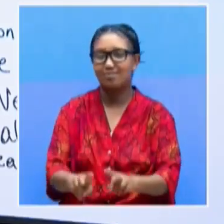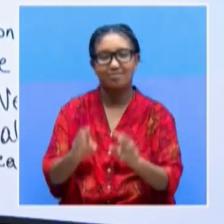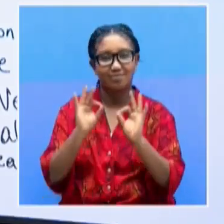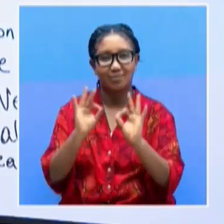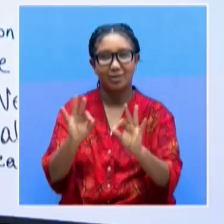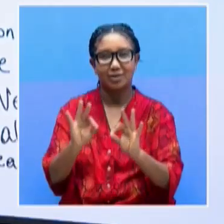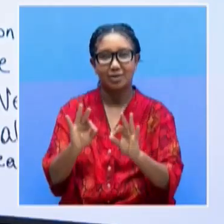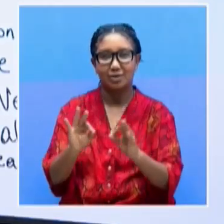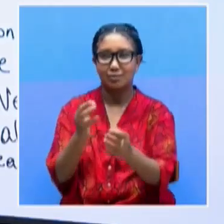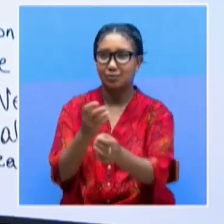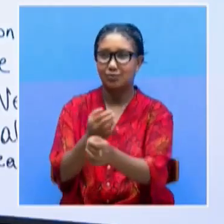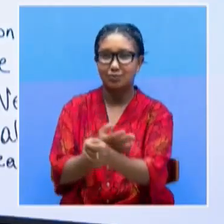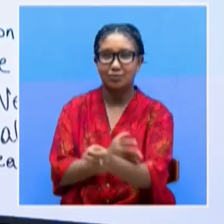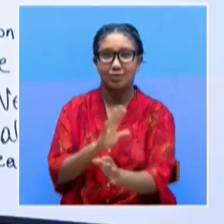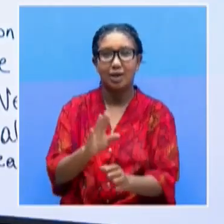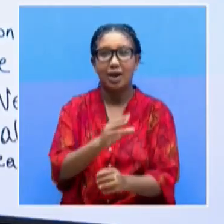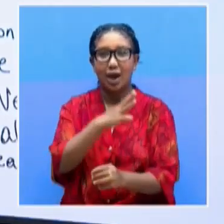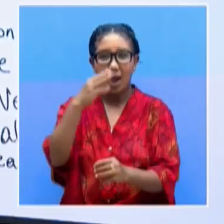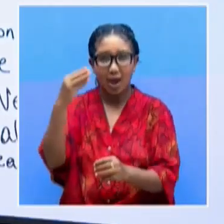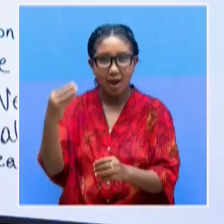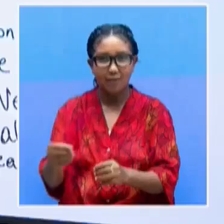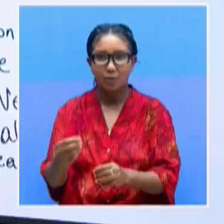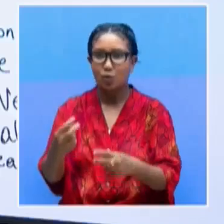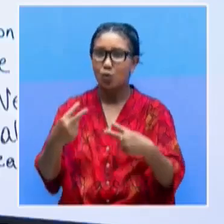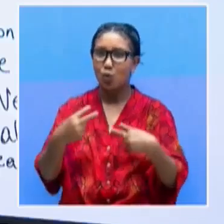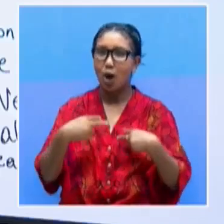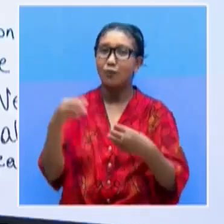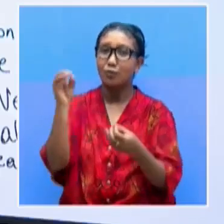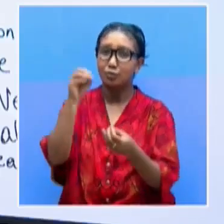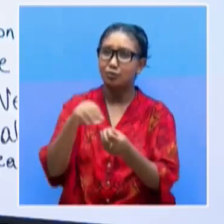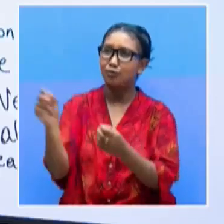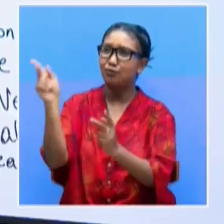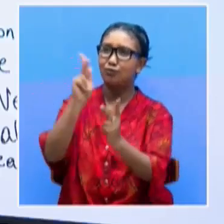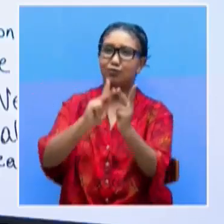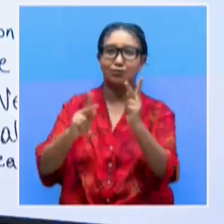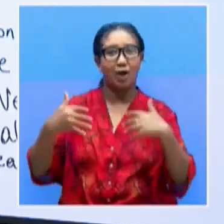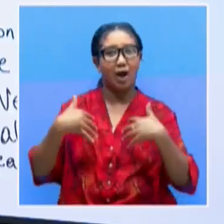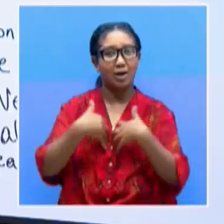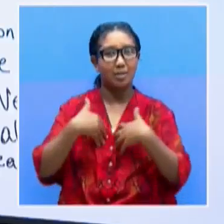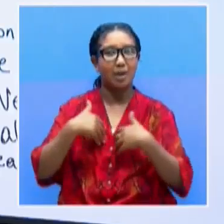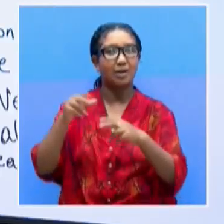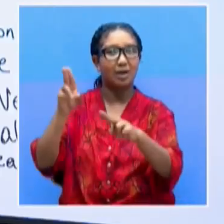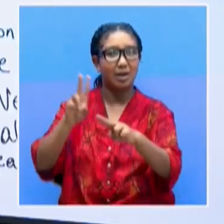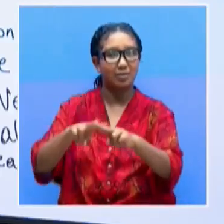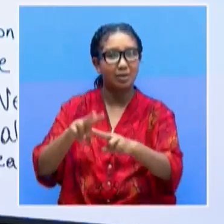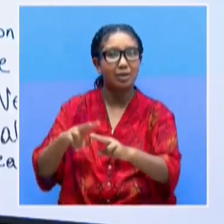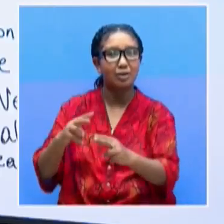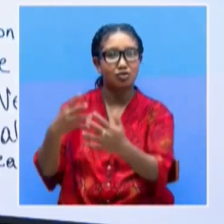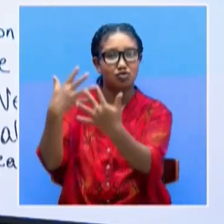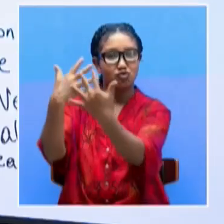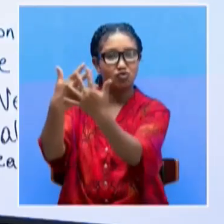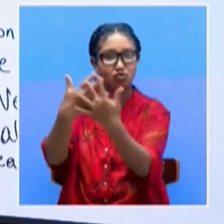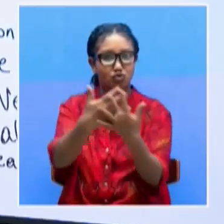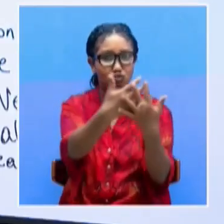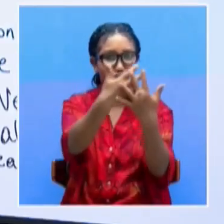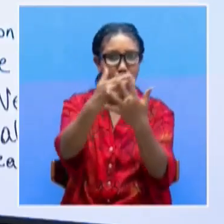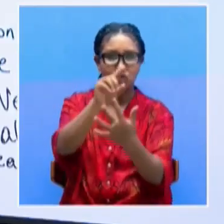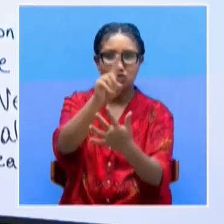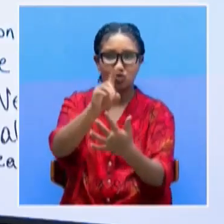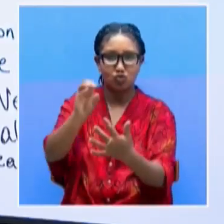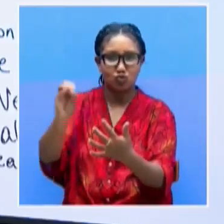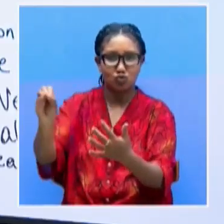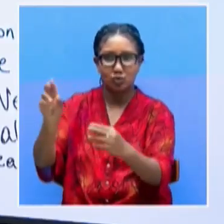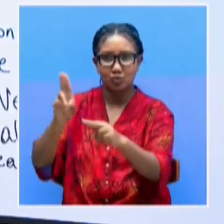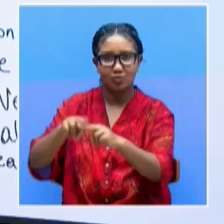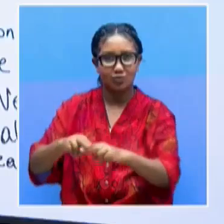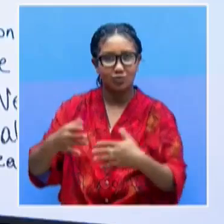can't tell the garden, by the way. And we have also visited animals kept in the zoo. Not only that, there